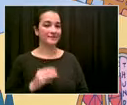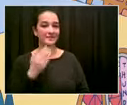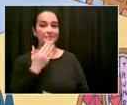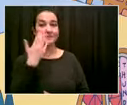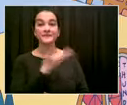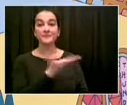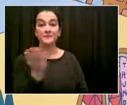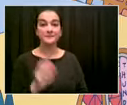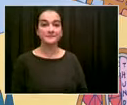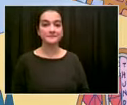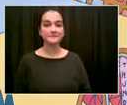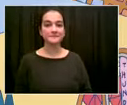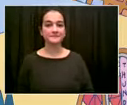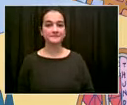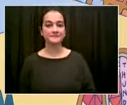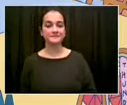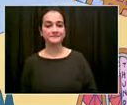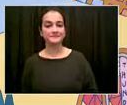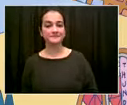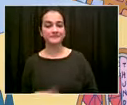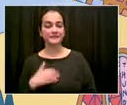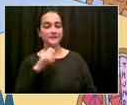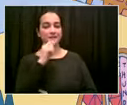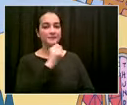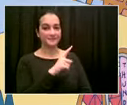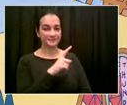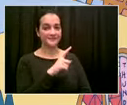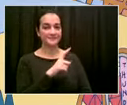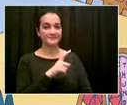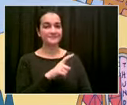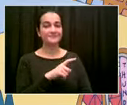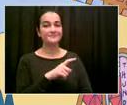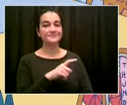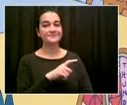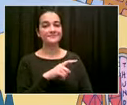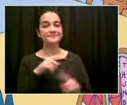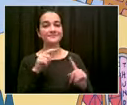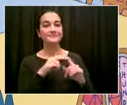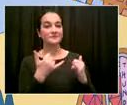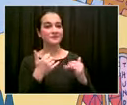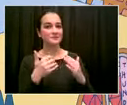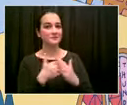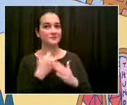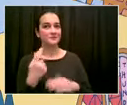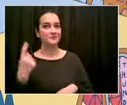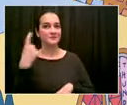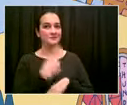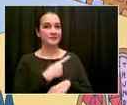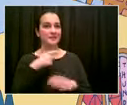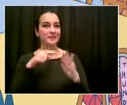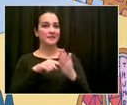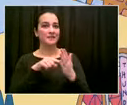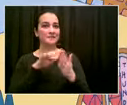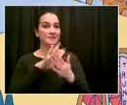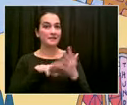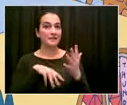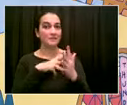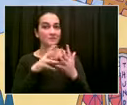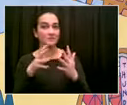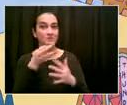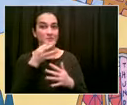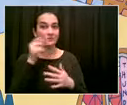separate day schedule now with the campaign announcements or appearances, given that your